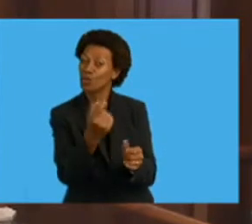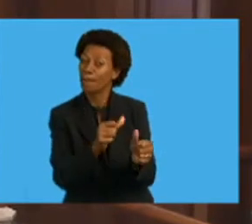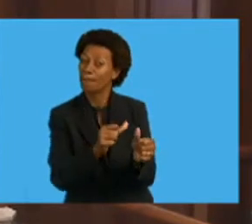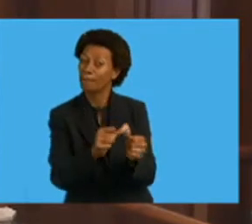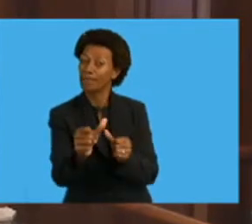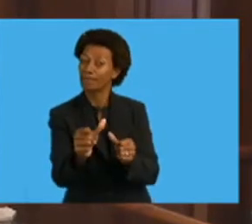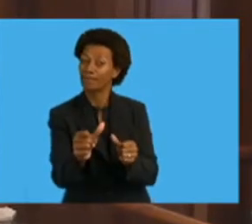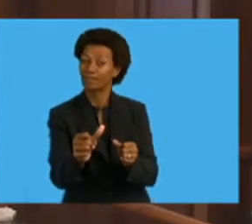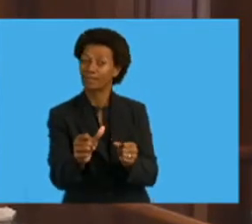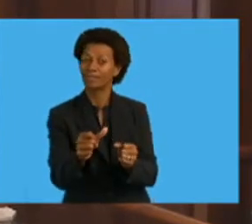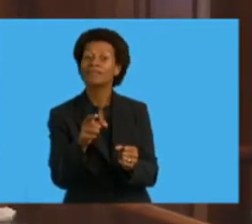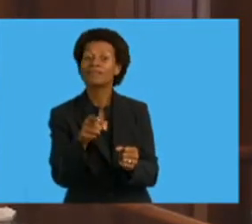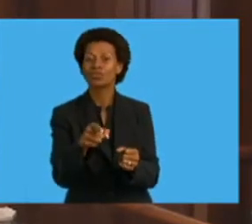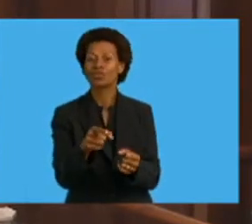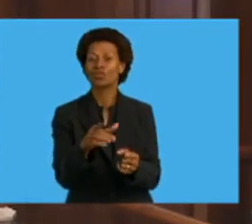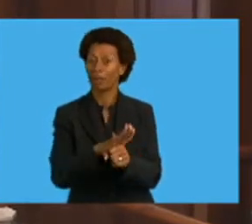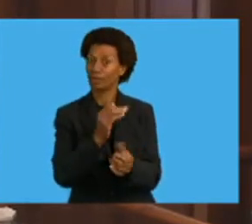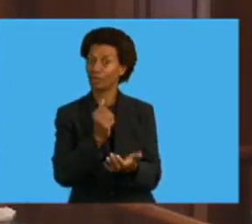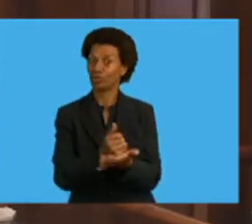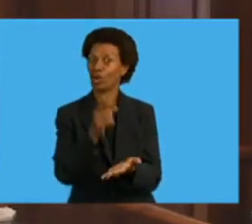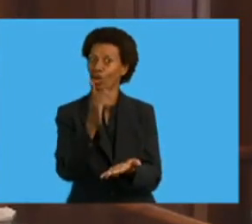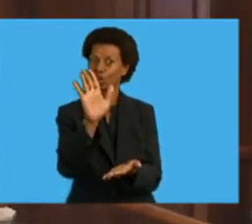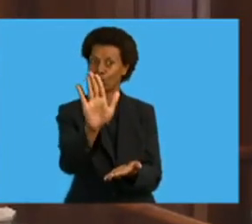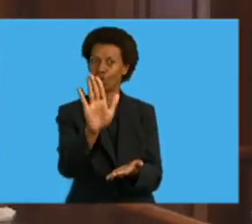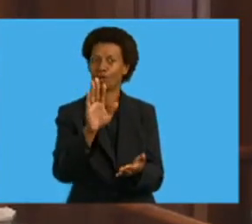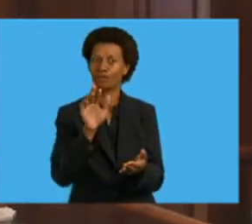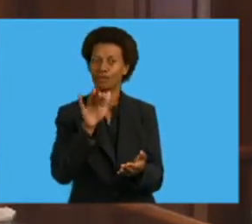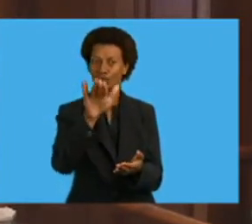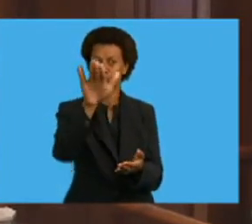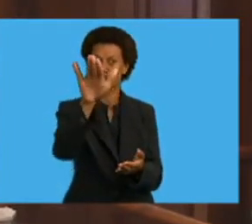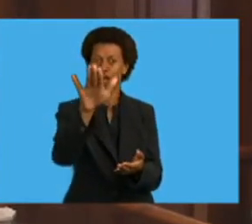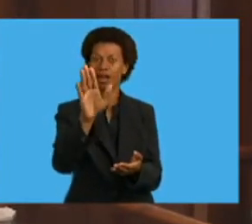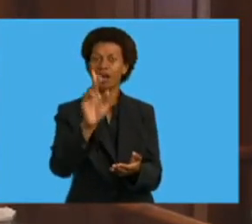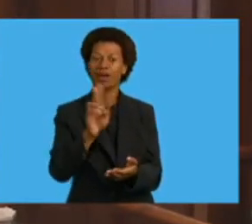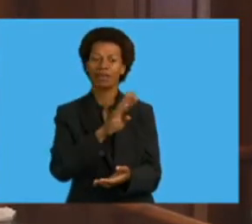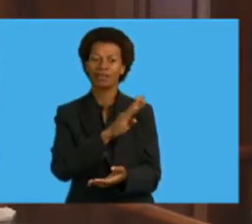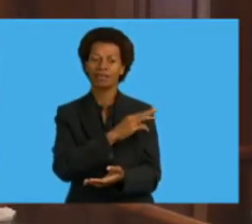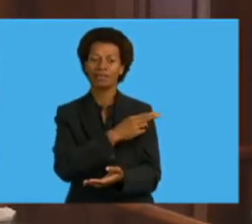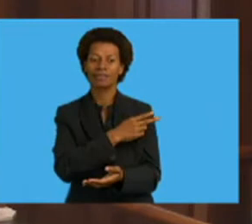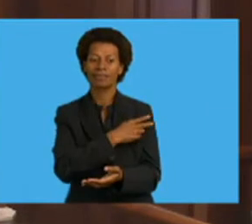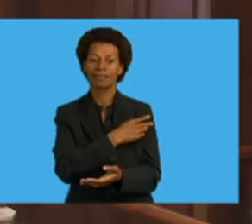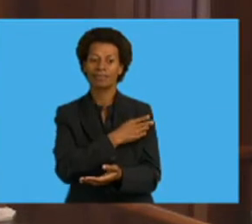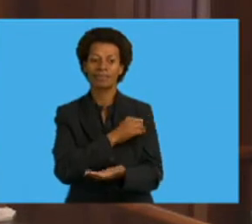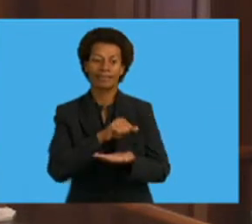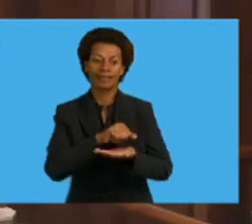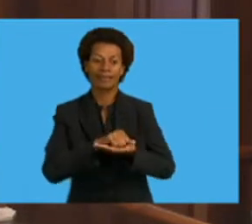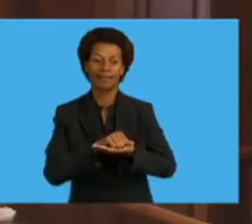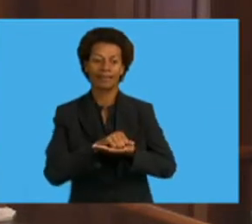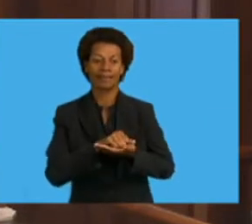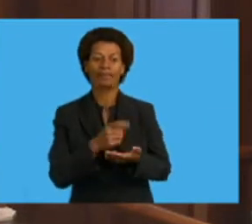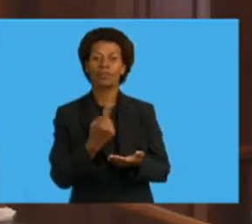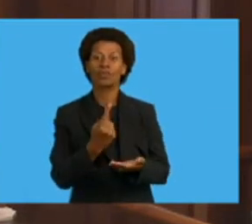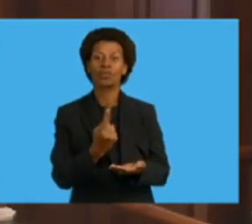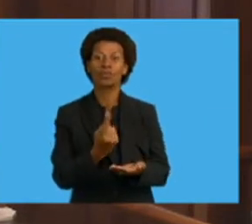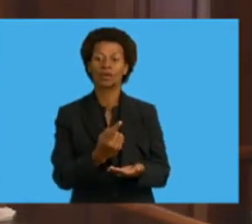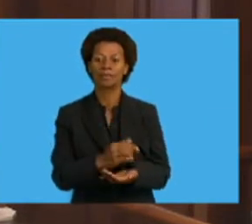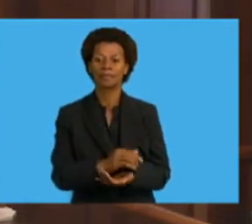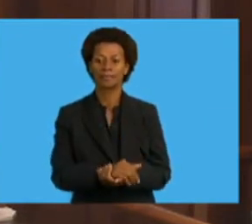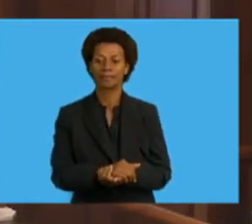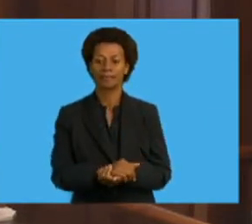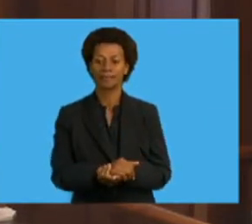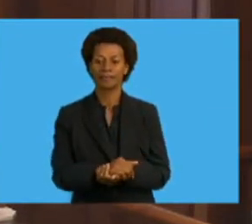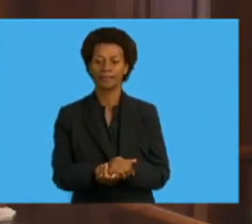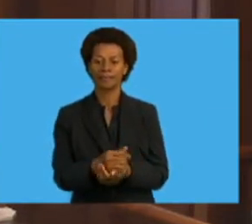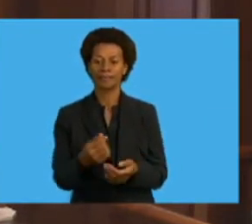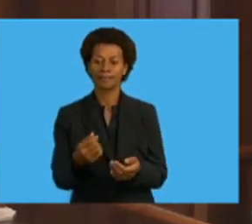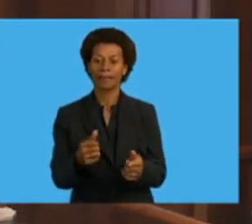placed to ensure your future economic security? Who is best placed to guarantee a